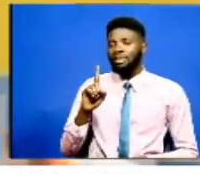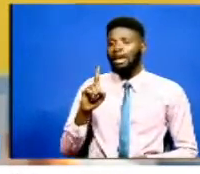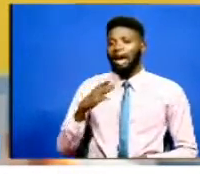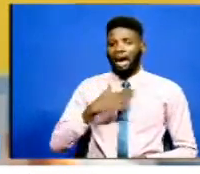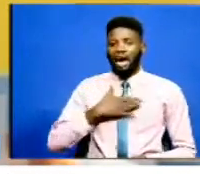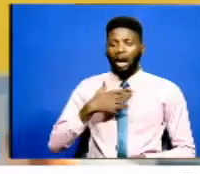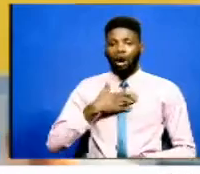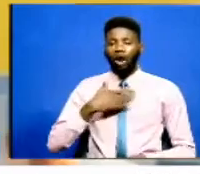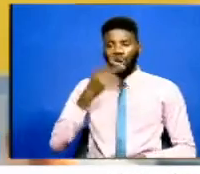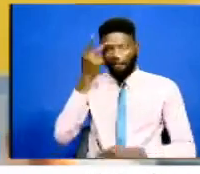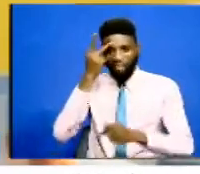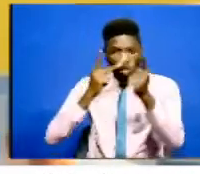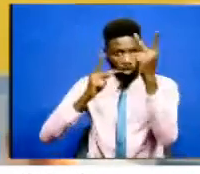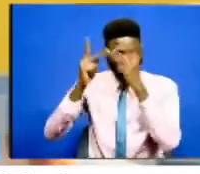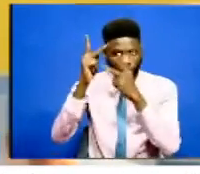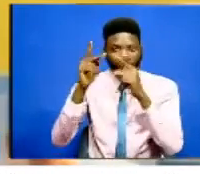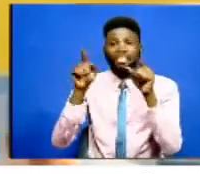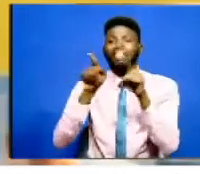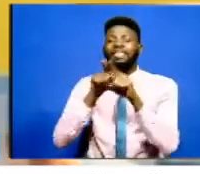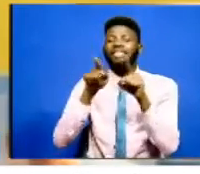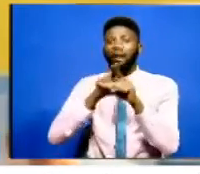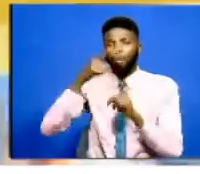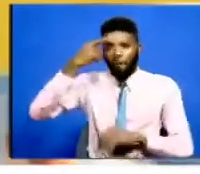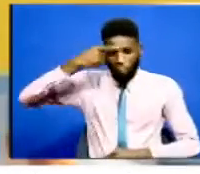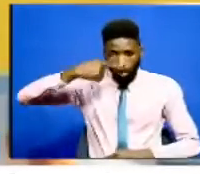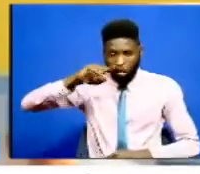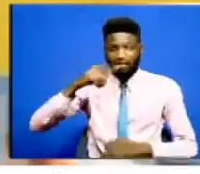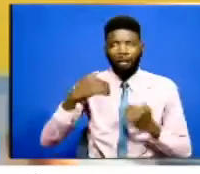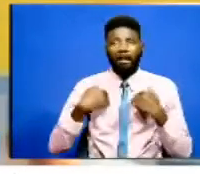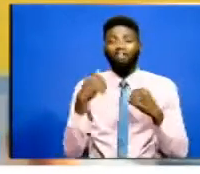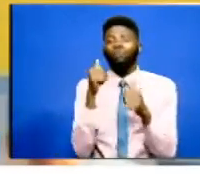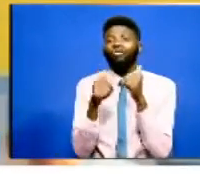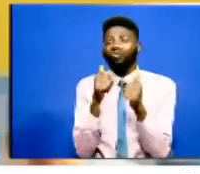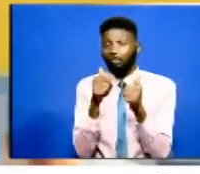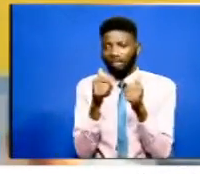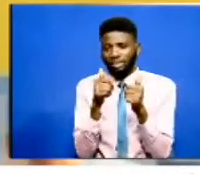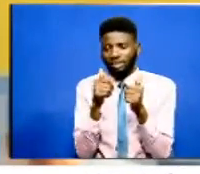that we have adopted is one of